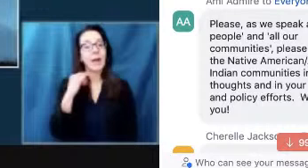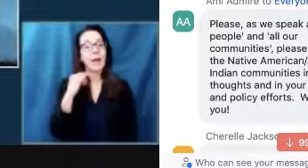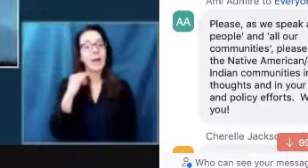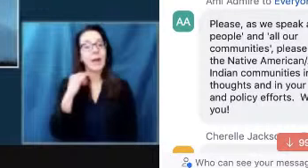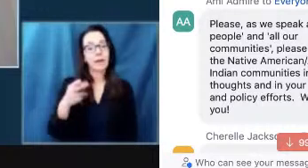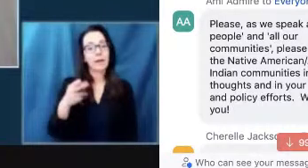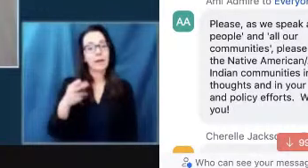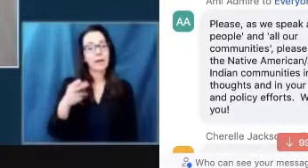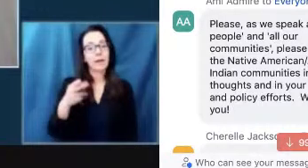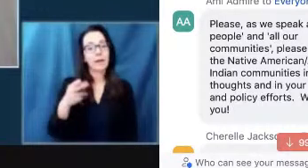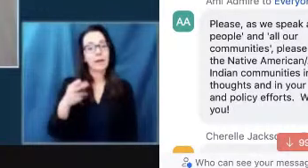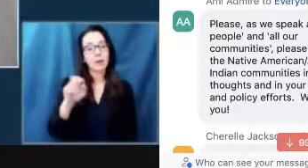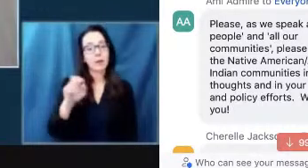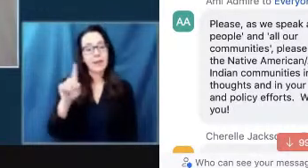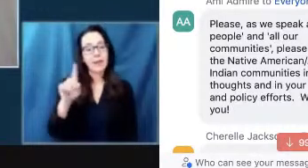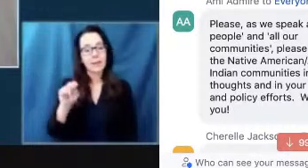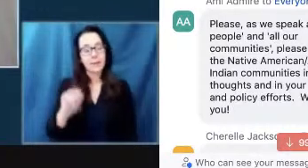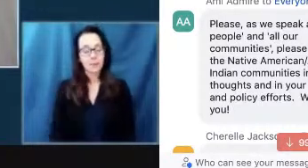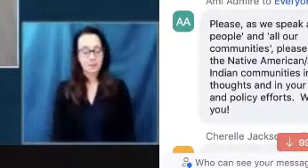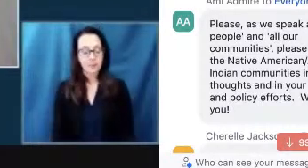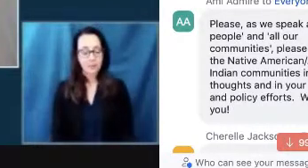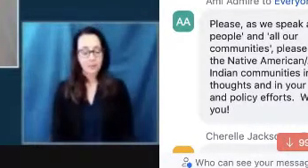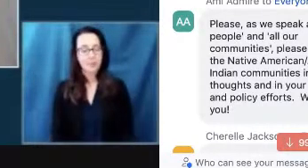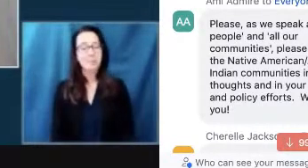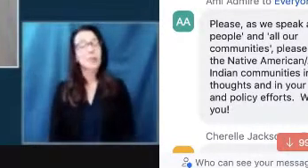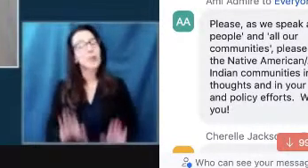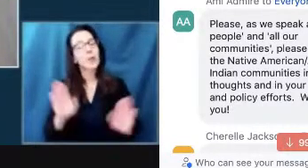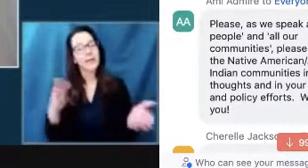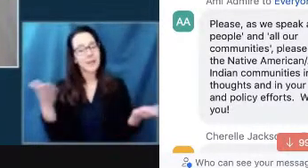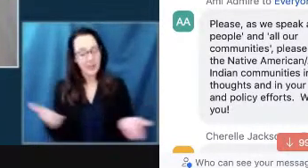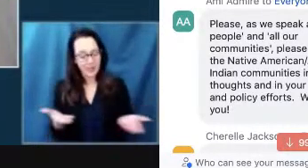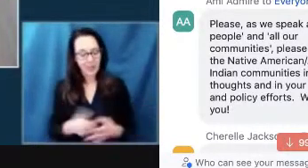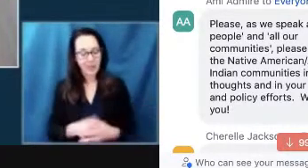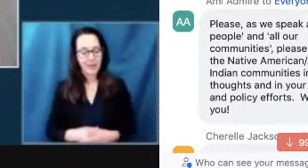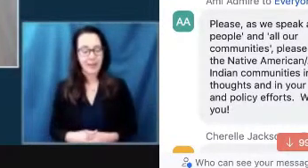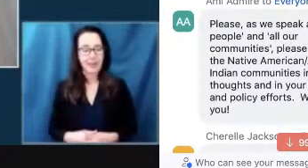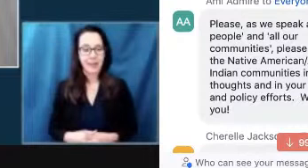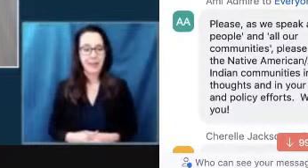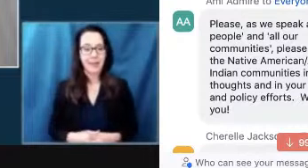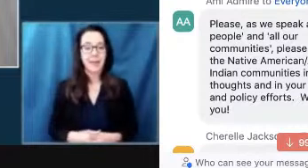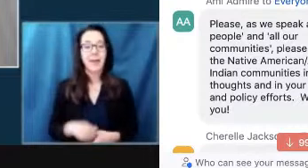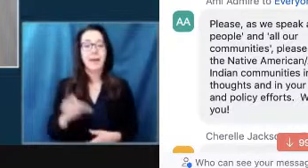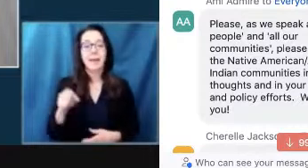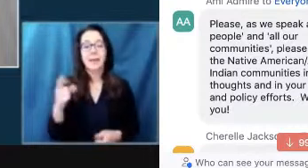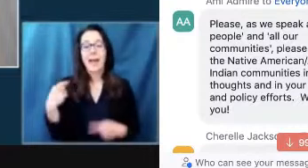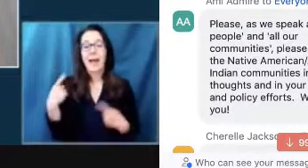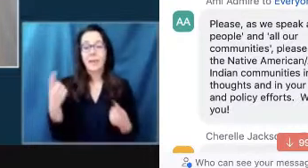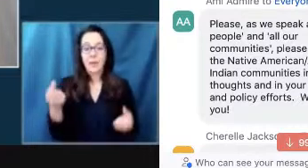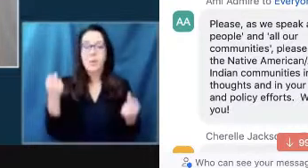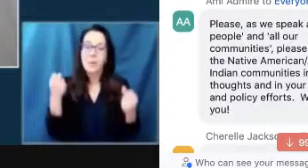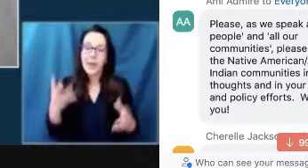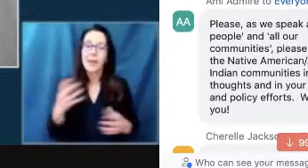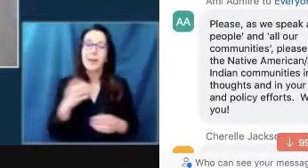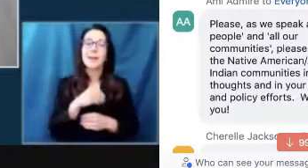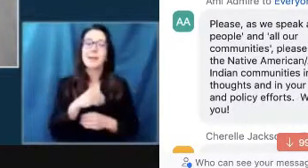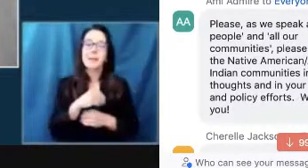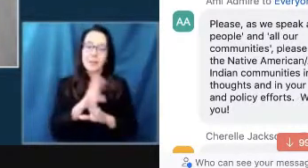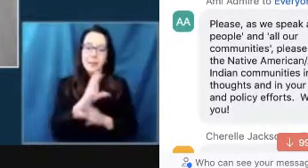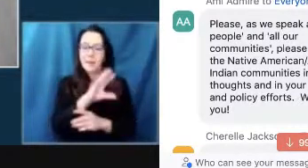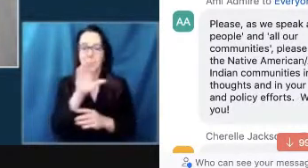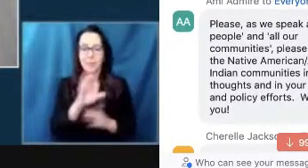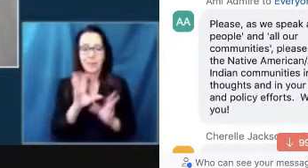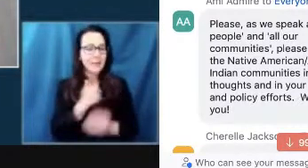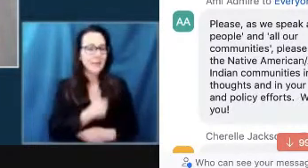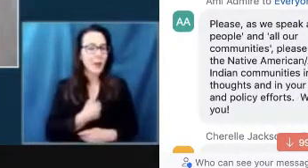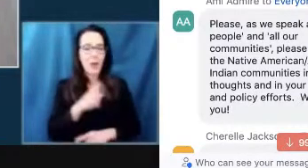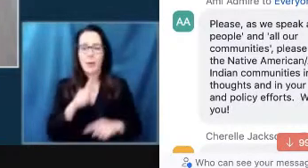Welcome. It's great to be here. After so many months of virtual meetings, I'm sorry I can't stand in front of you. At a convention like this,